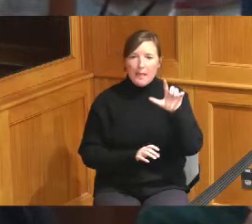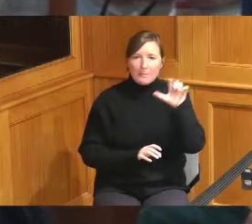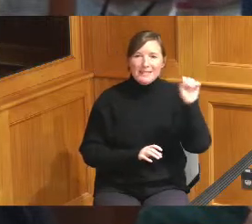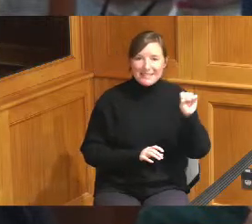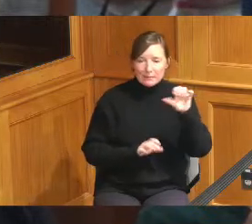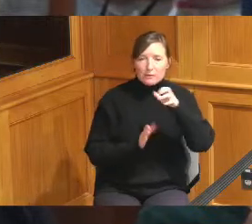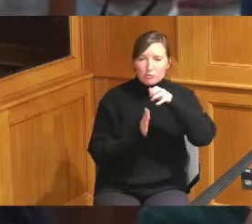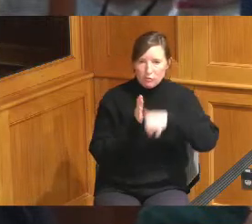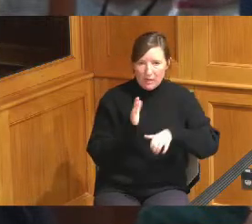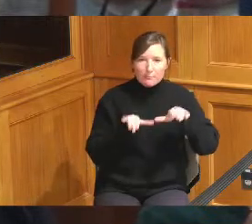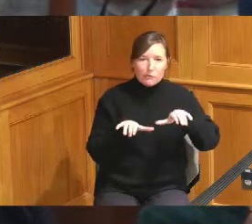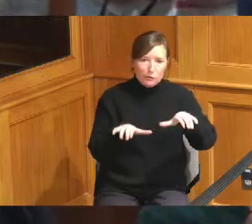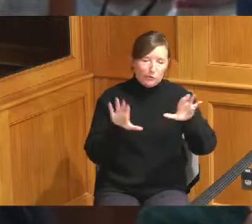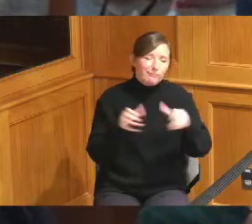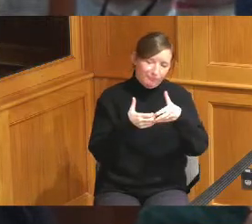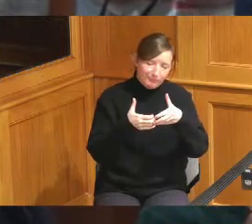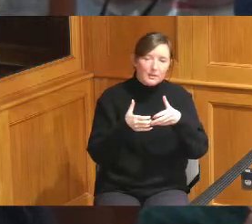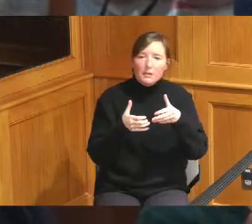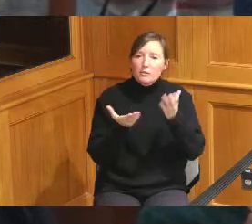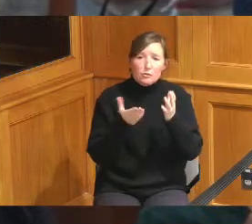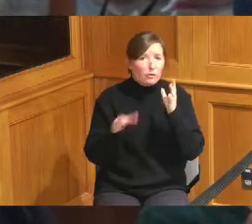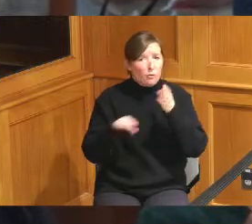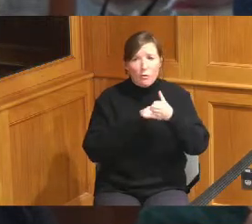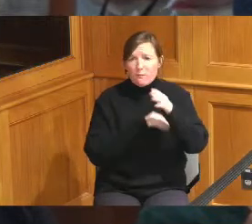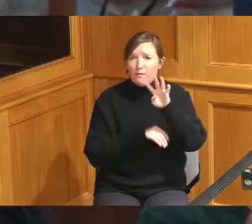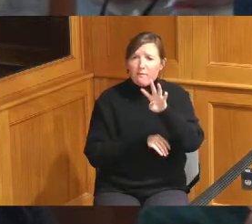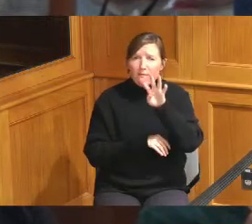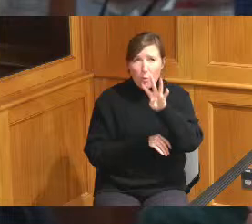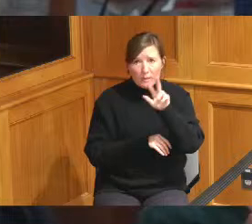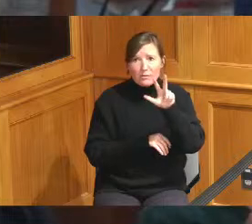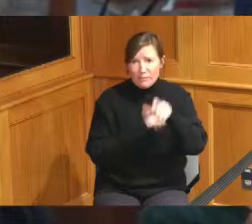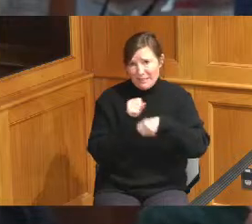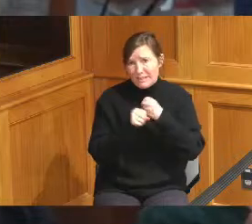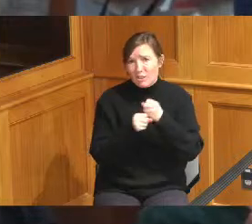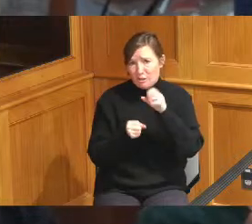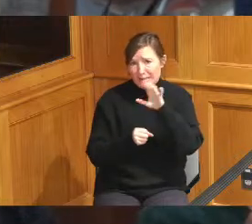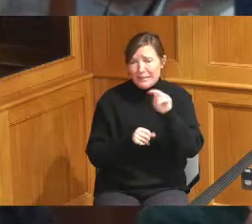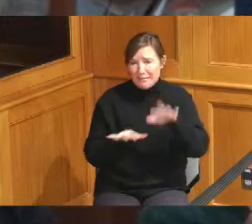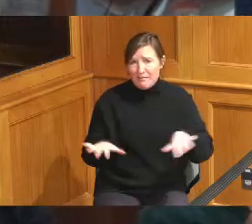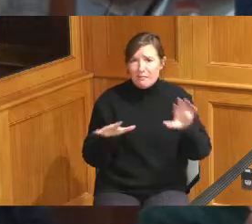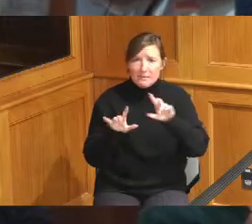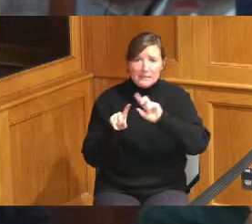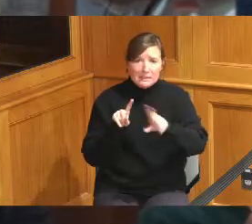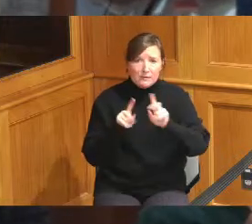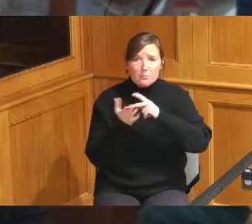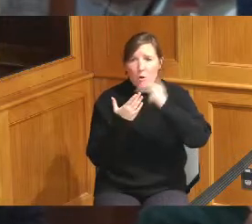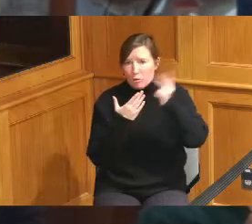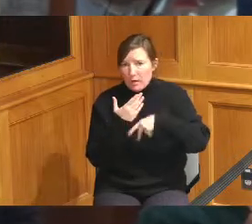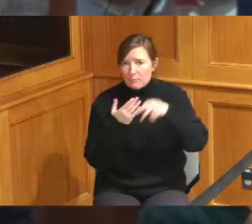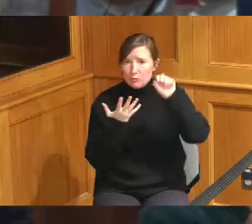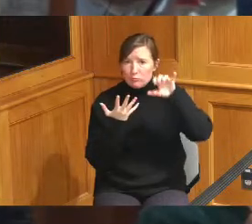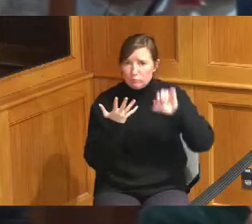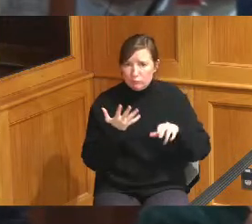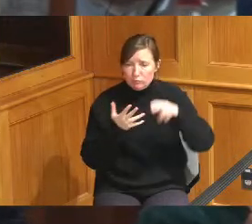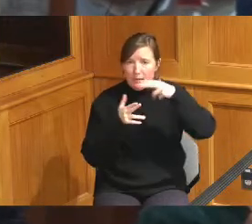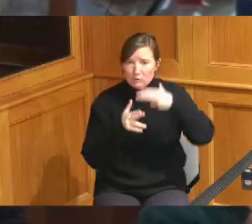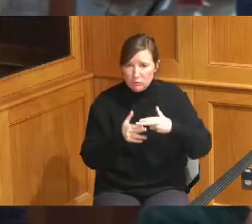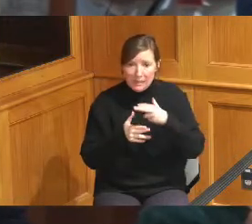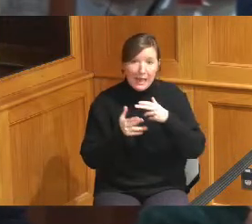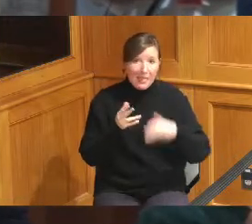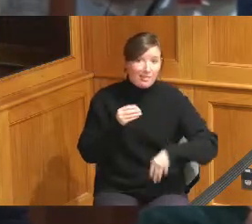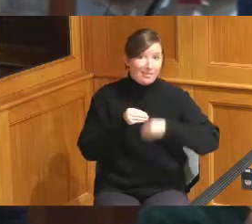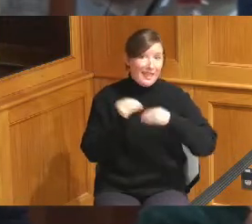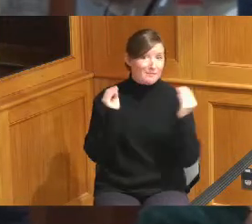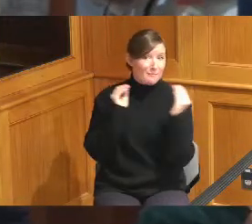have served the Cincinnati community for over 43 years through all of our programs that you mentioned, and then some. Our